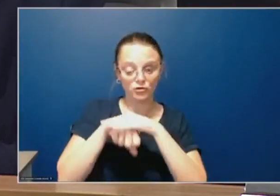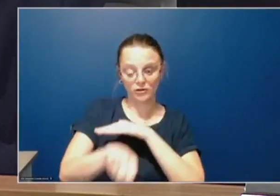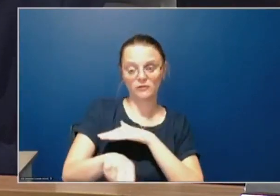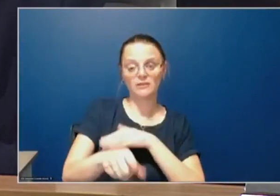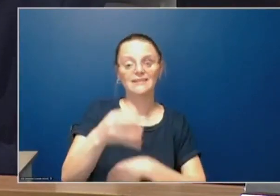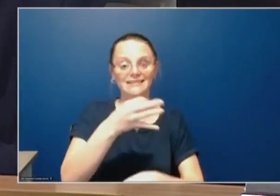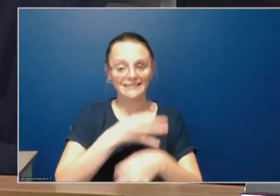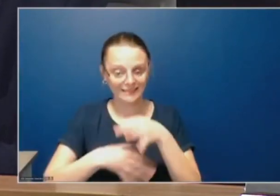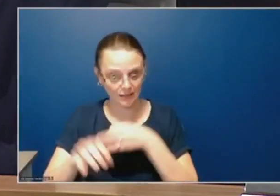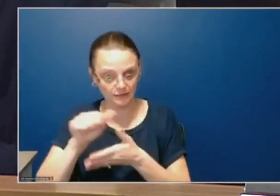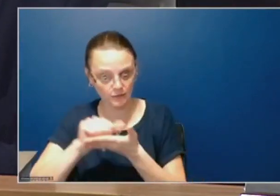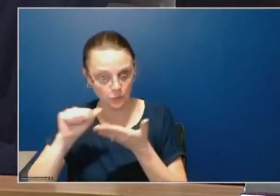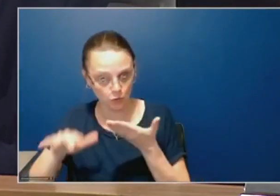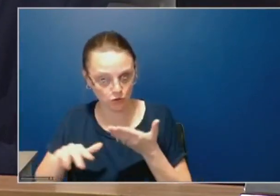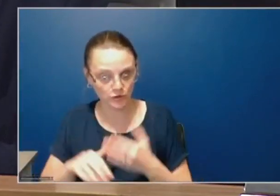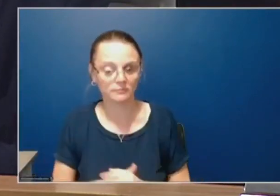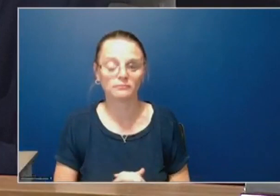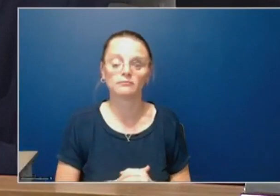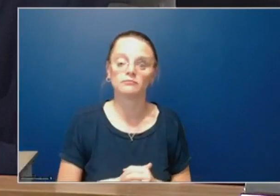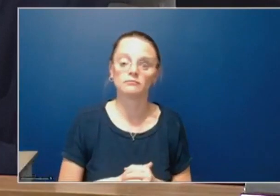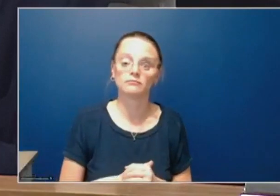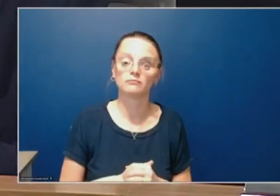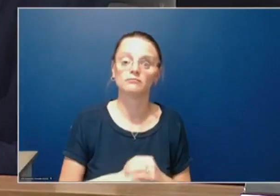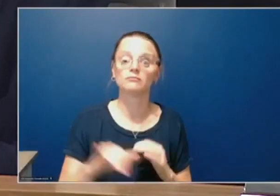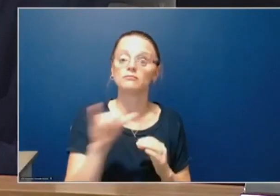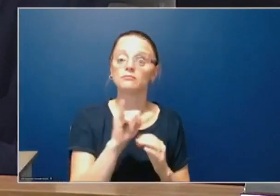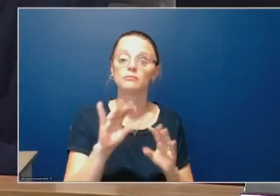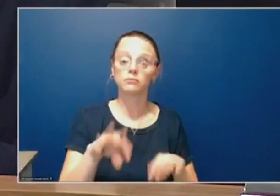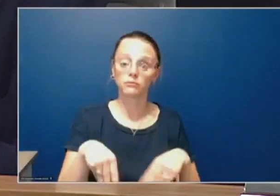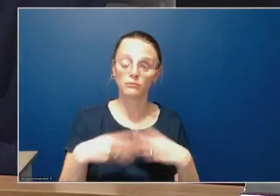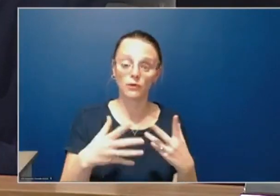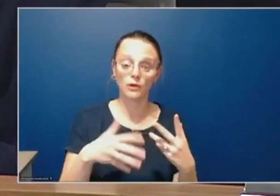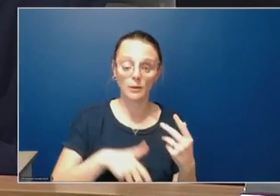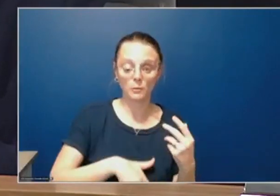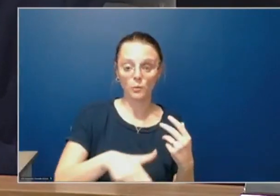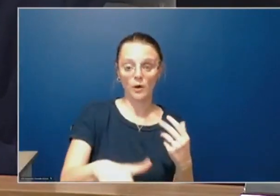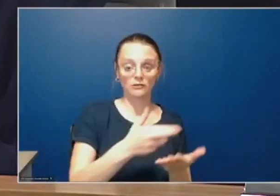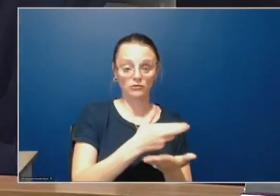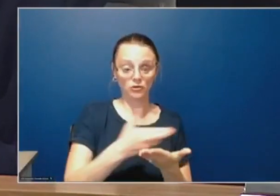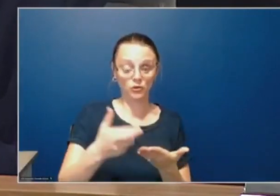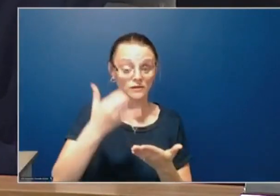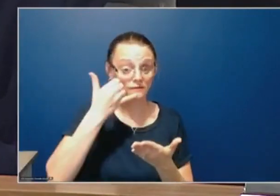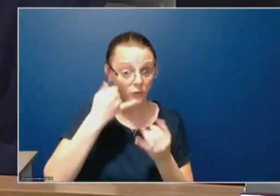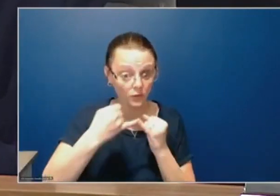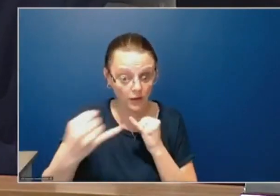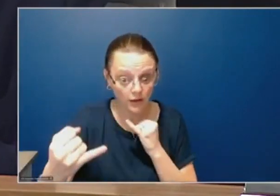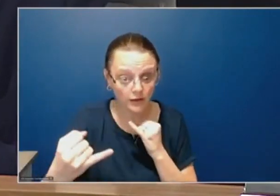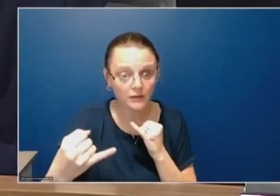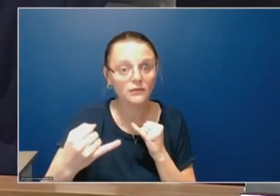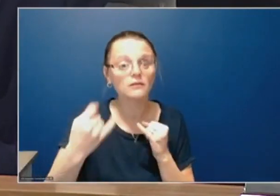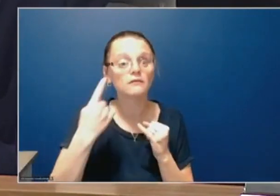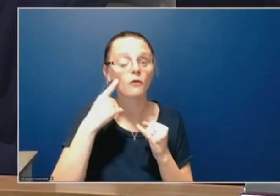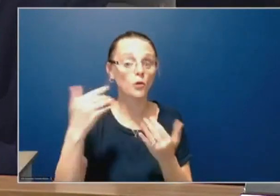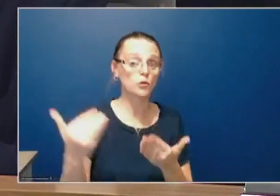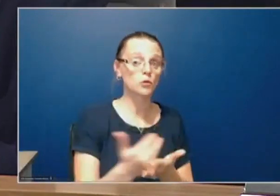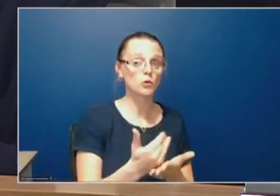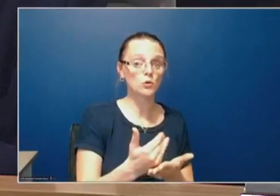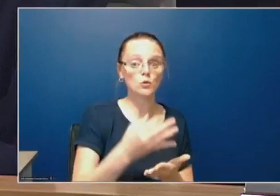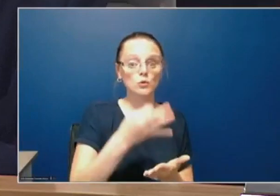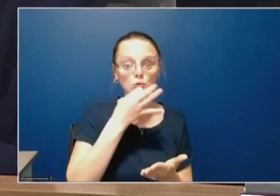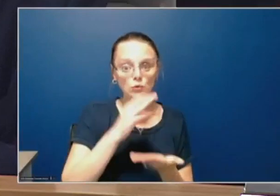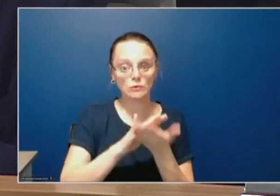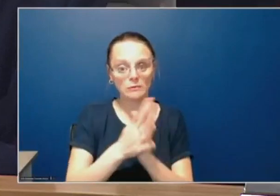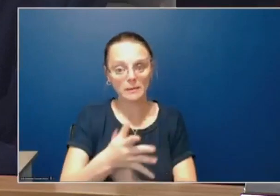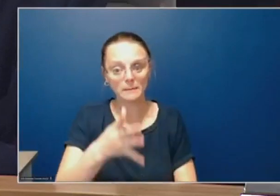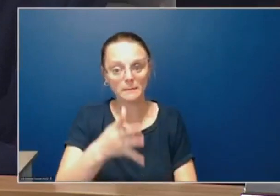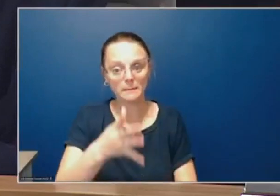to abortion. The amendment would also establish a pregnancy resources hotline to assist new and expecting mothers with